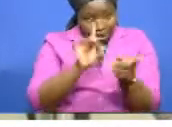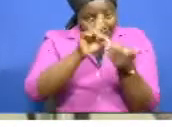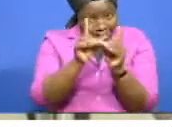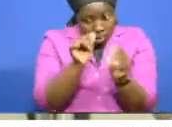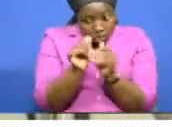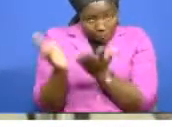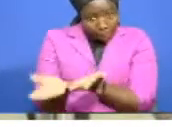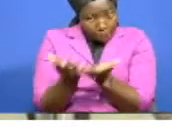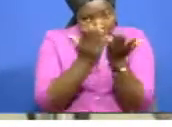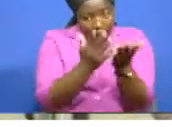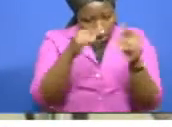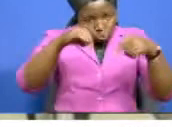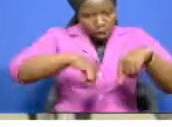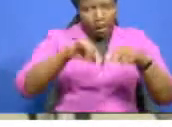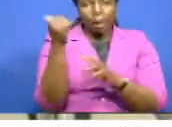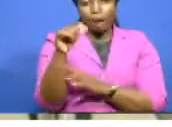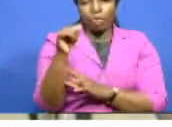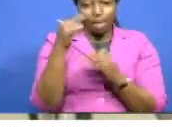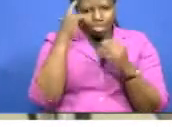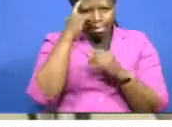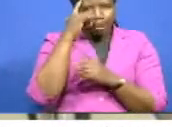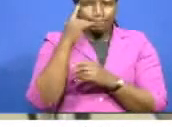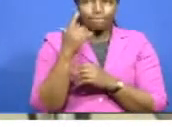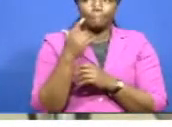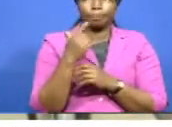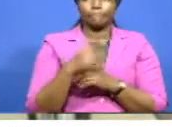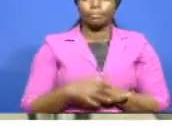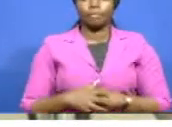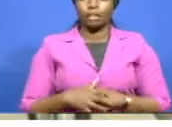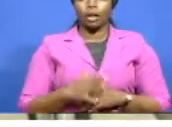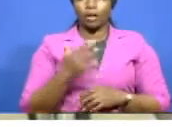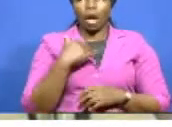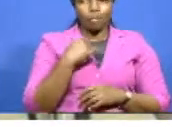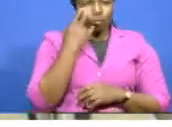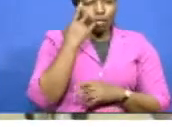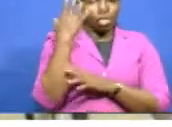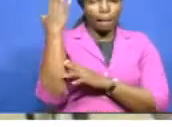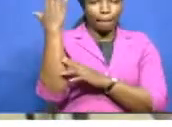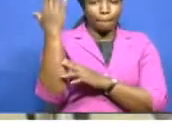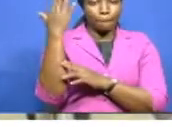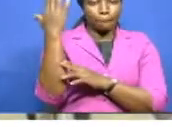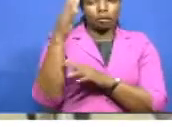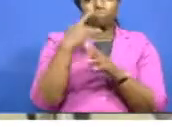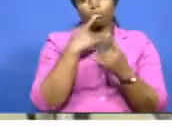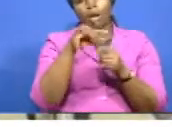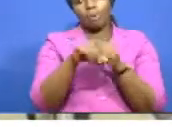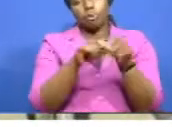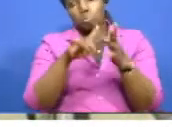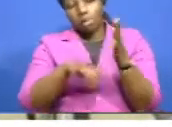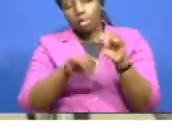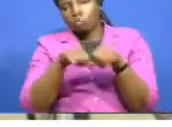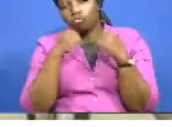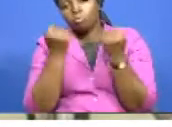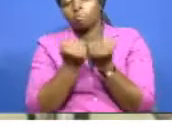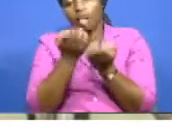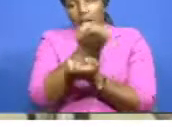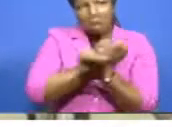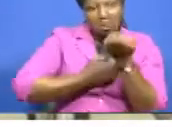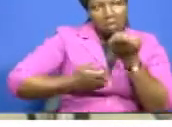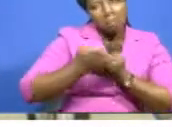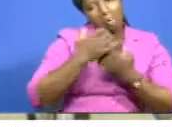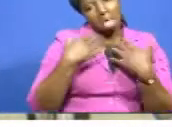today. I think I saw Malatela's presentation talk of social economic health